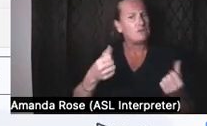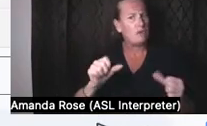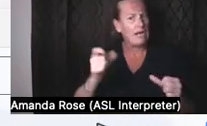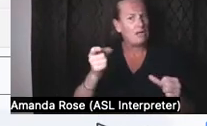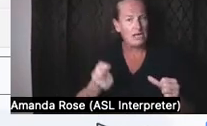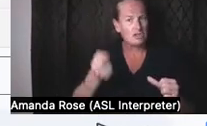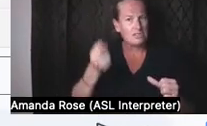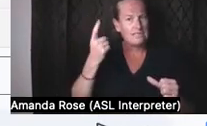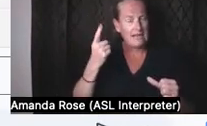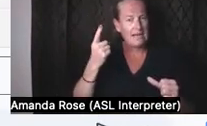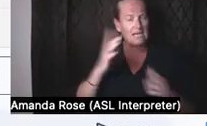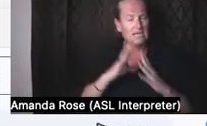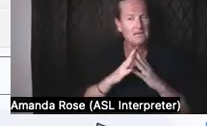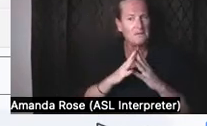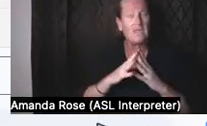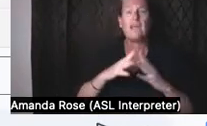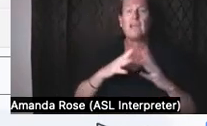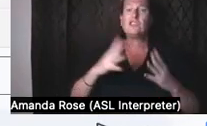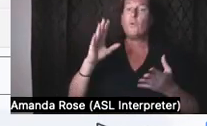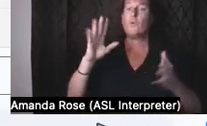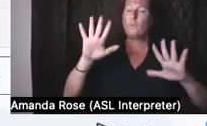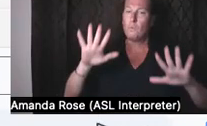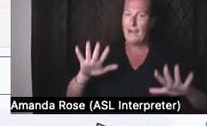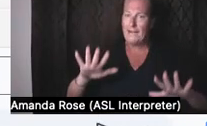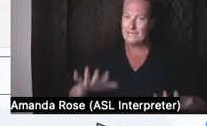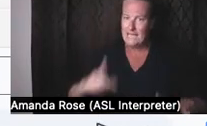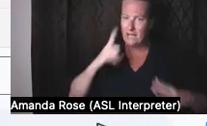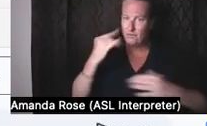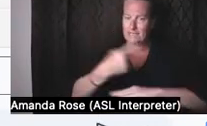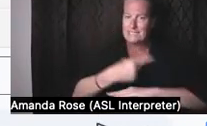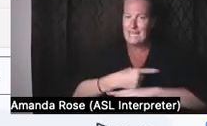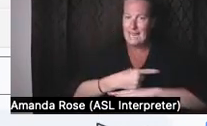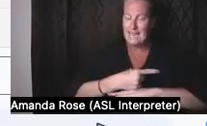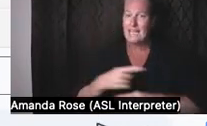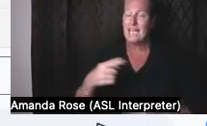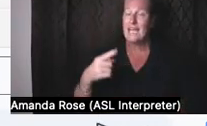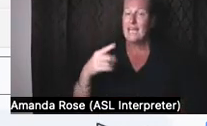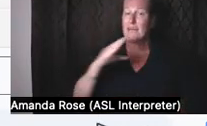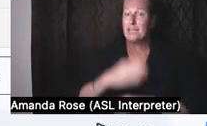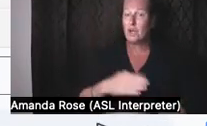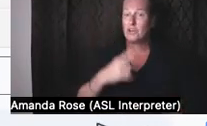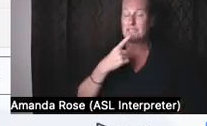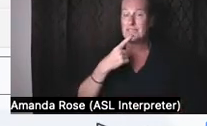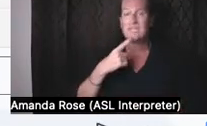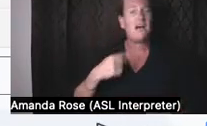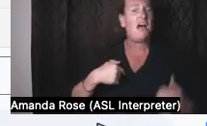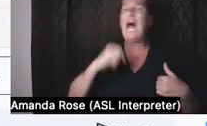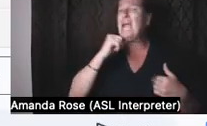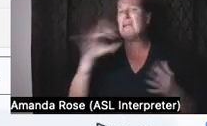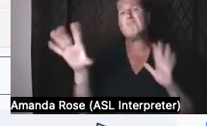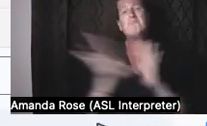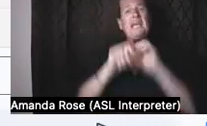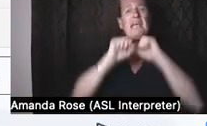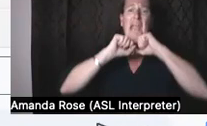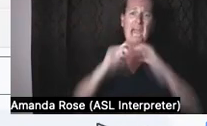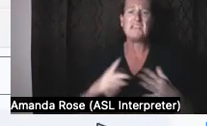where we're winding down for the day, and she says to me, "I didn't get to pick anything to watch